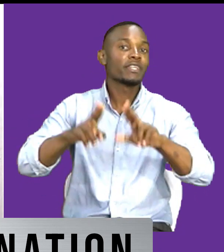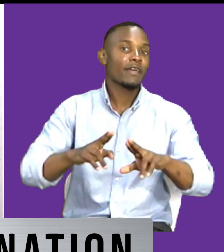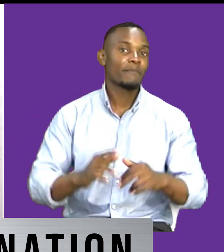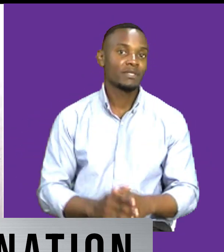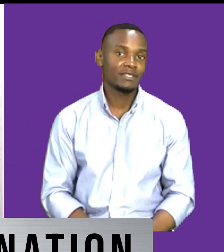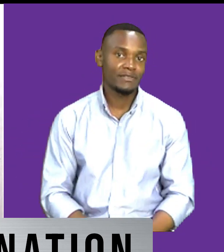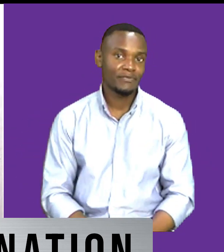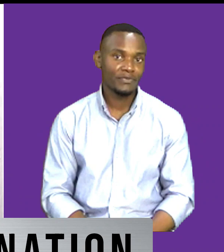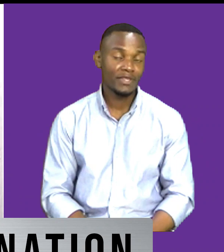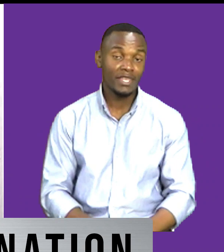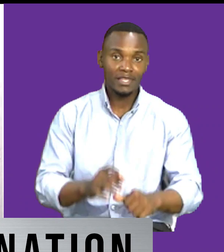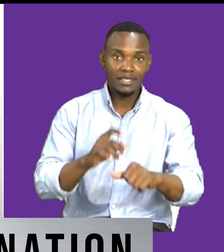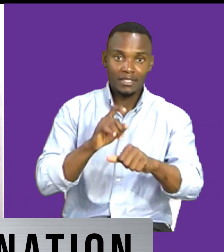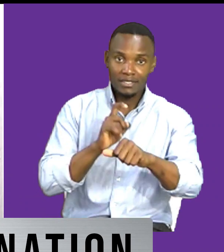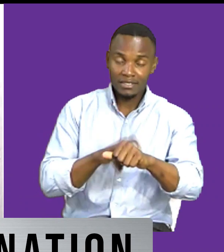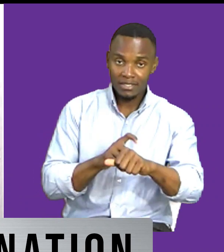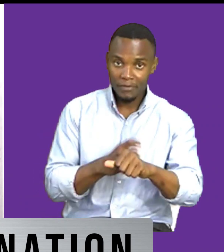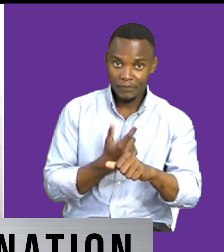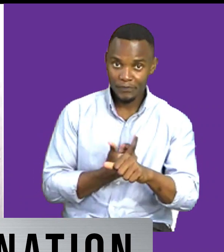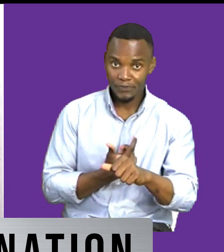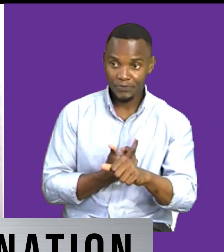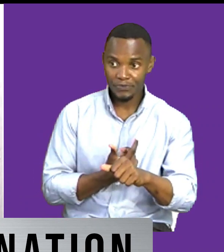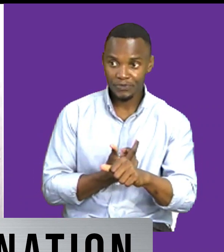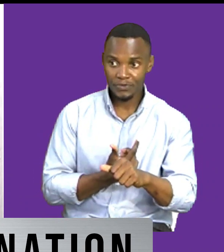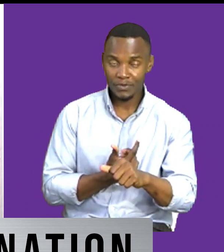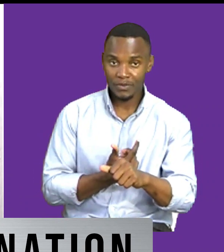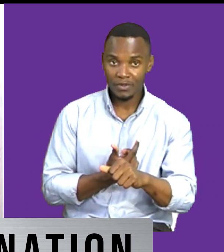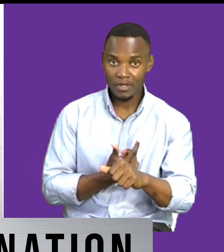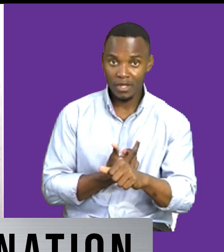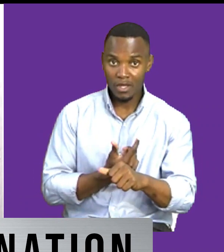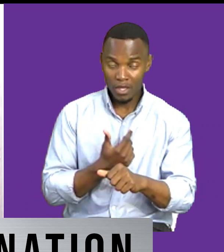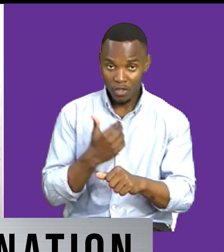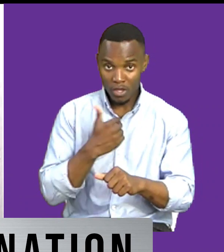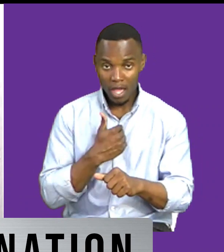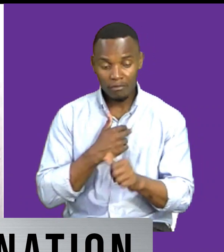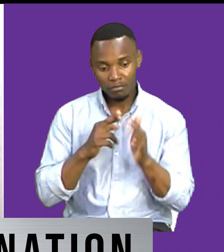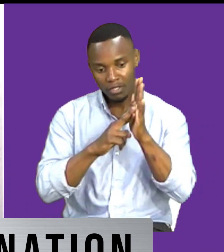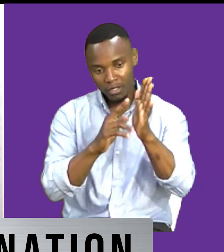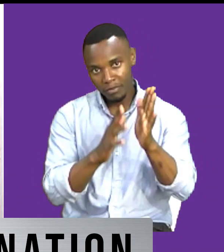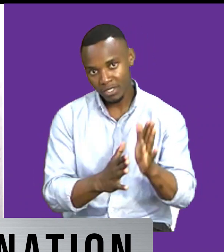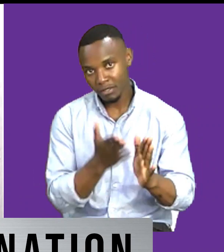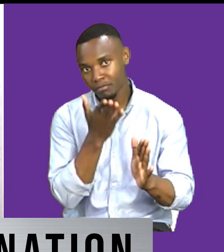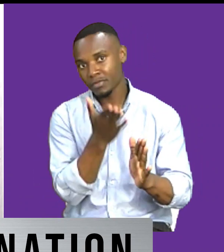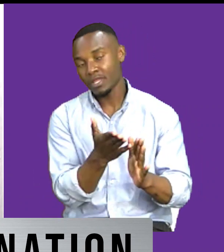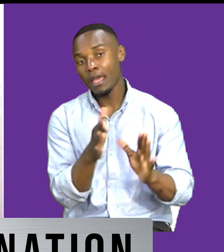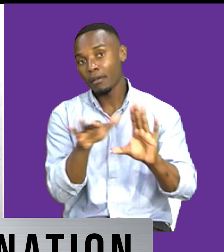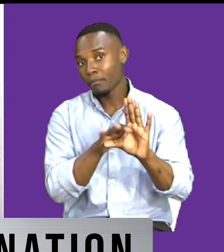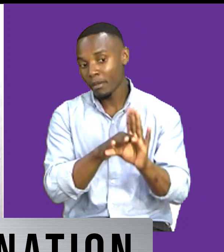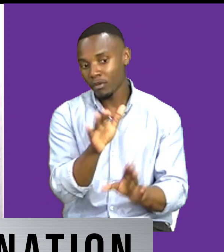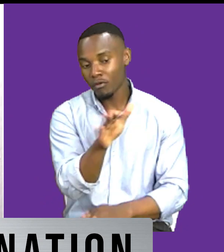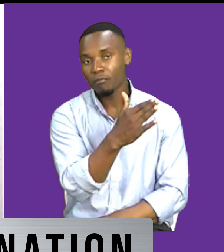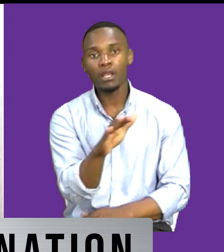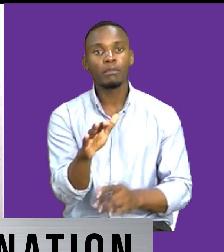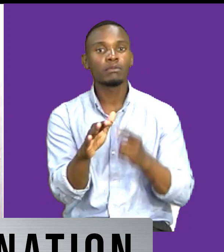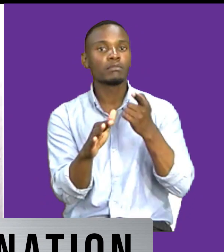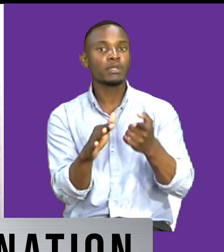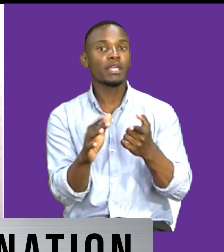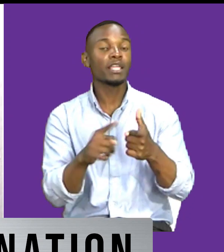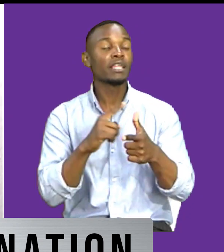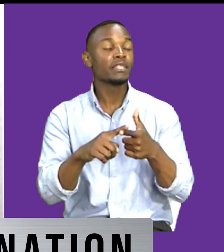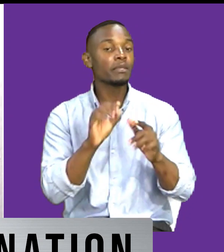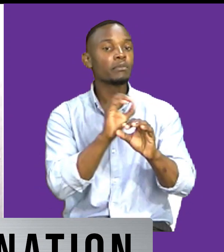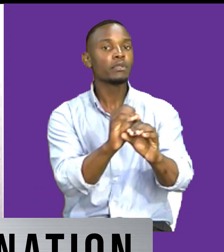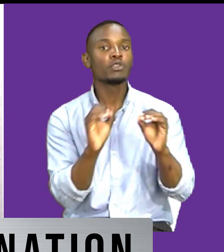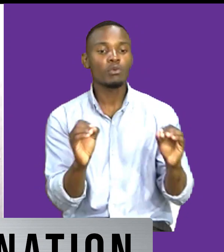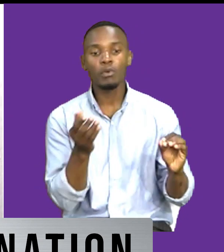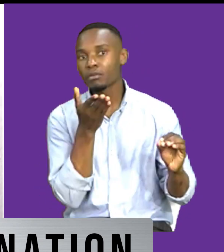happens when you put a representative and they go there and none of